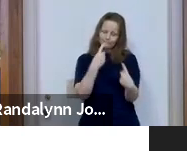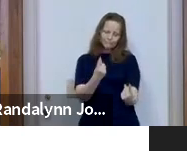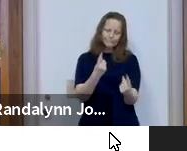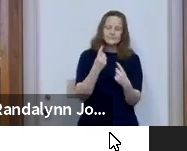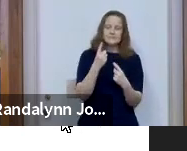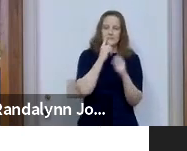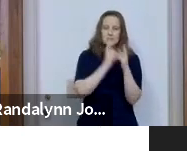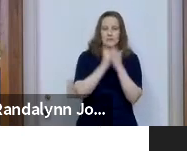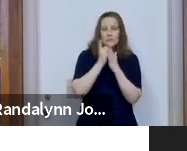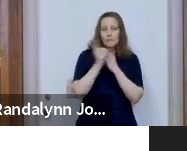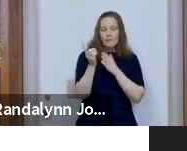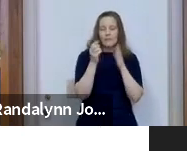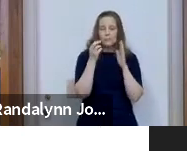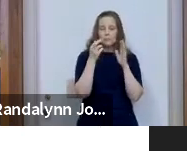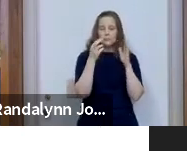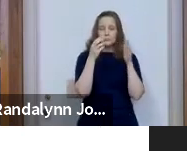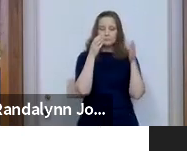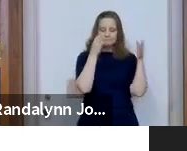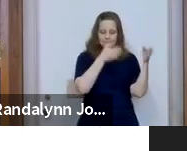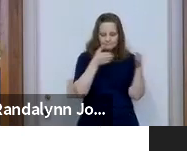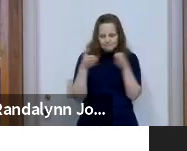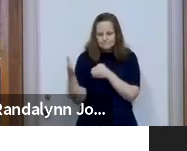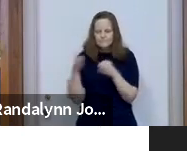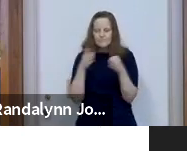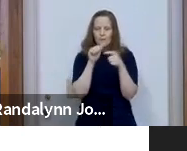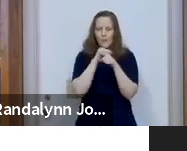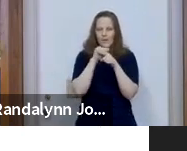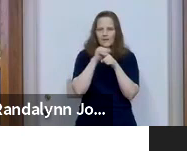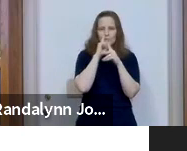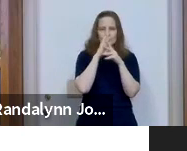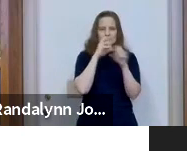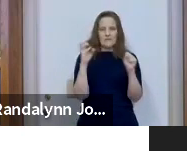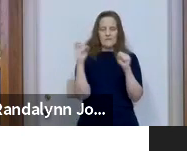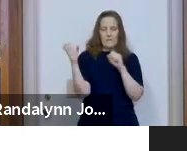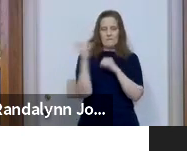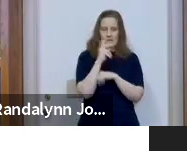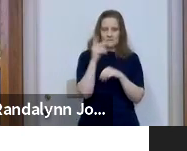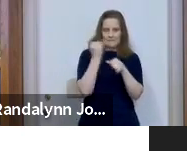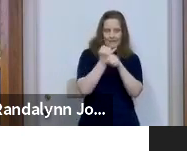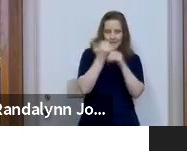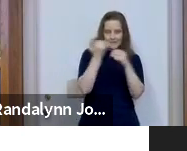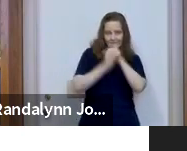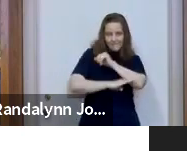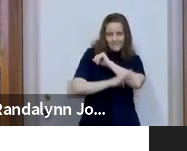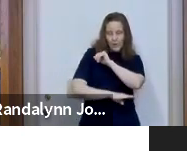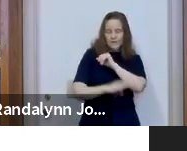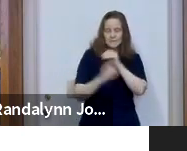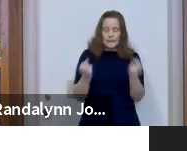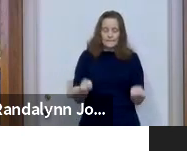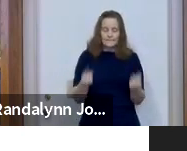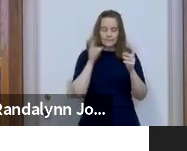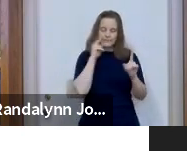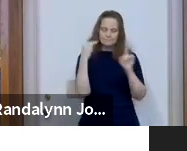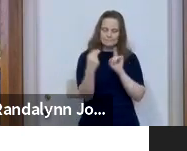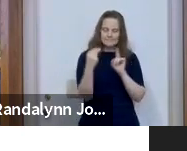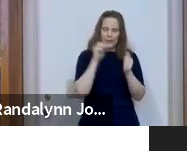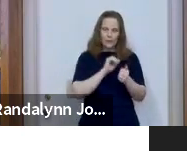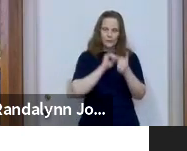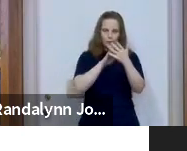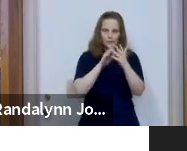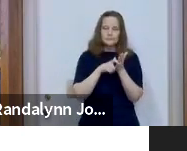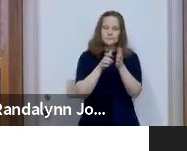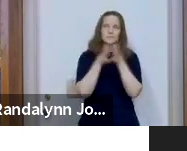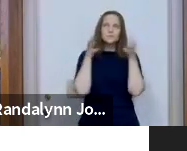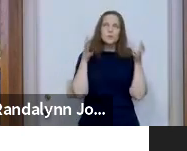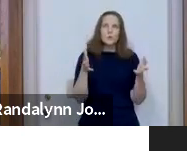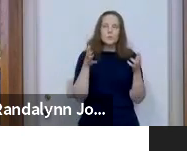develop protocols and practices to support a safe return for our campus this fall. It's been a multifaceted approach and has required incredible